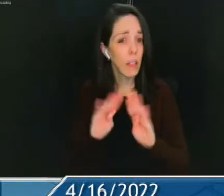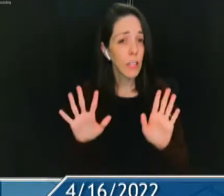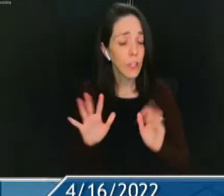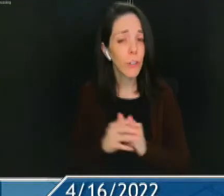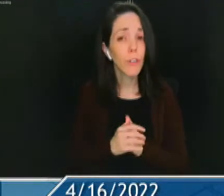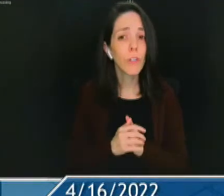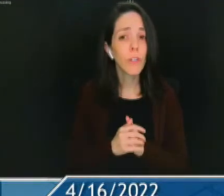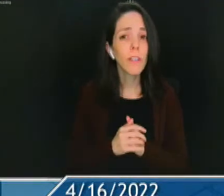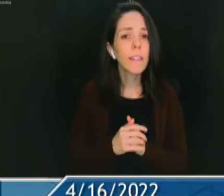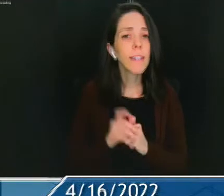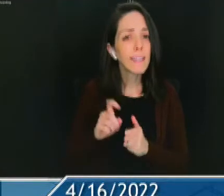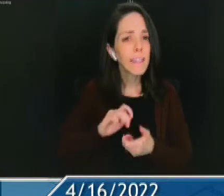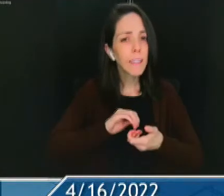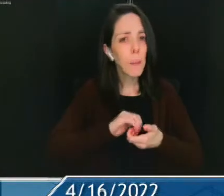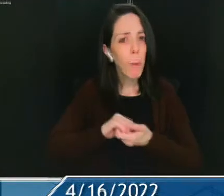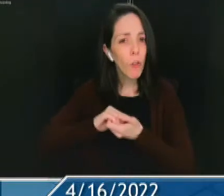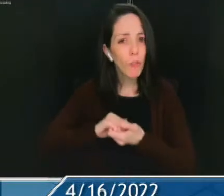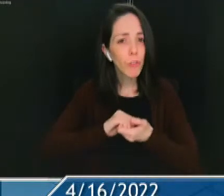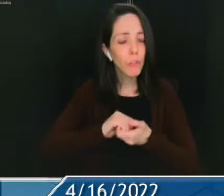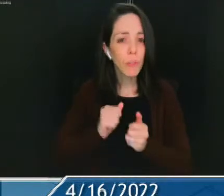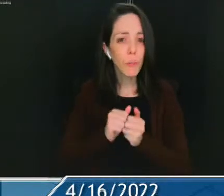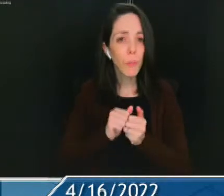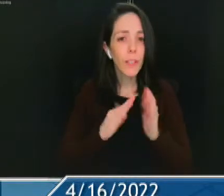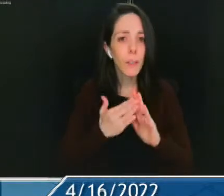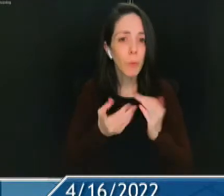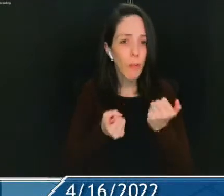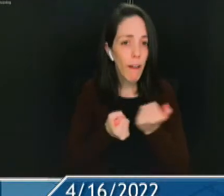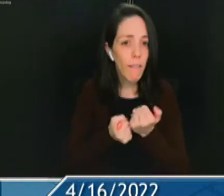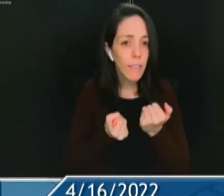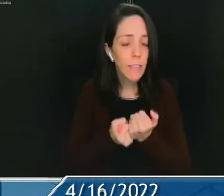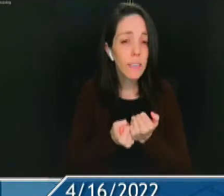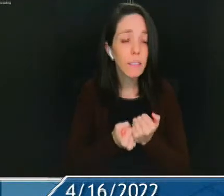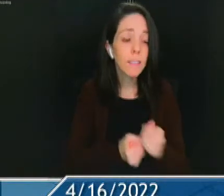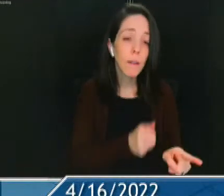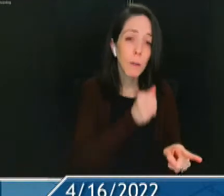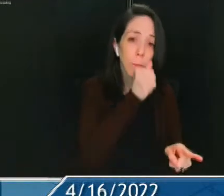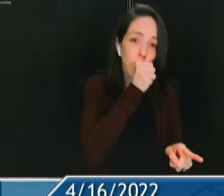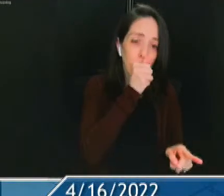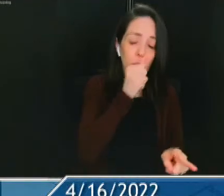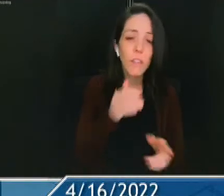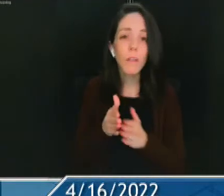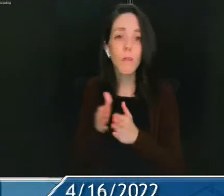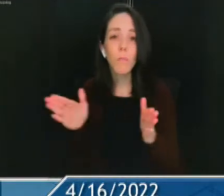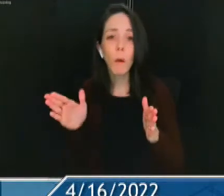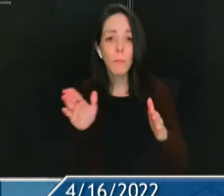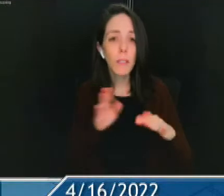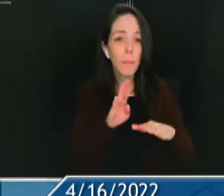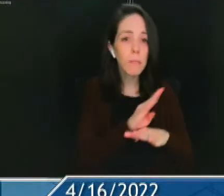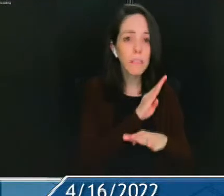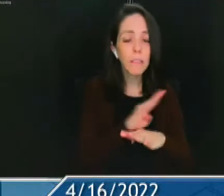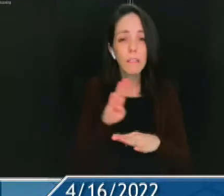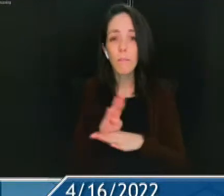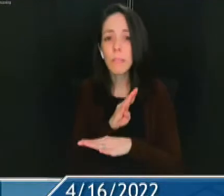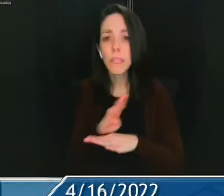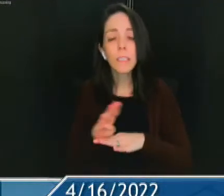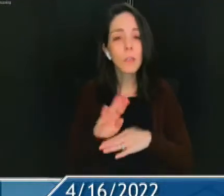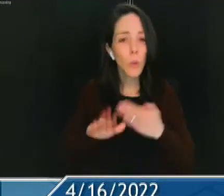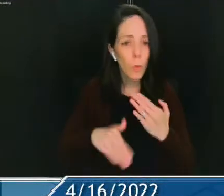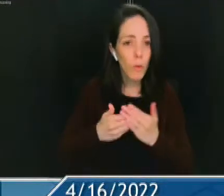in partnership with community advocates, with private and public sector partners, so that no one is left behind and that we can